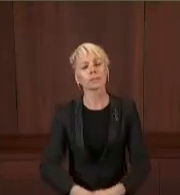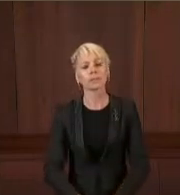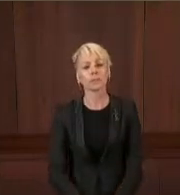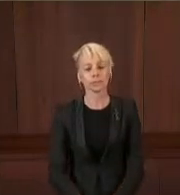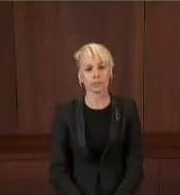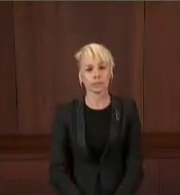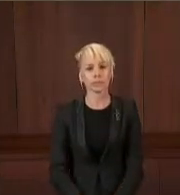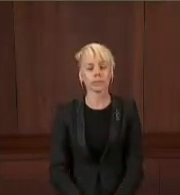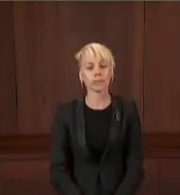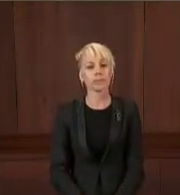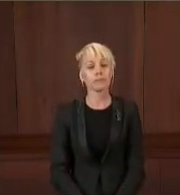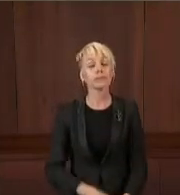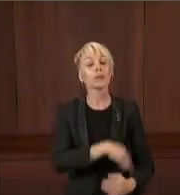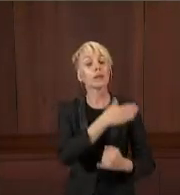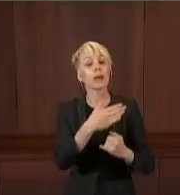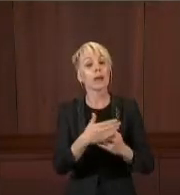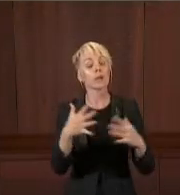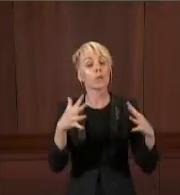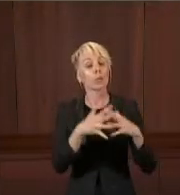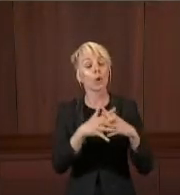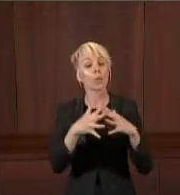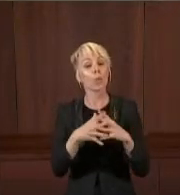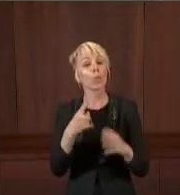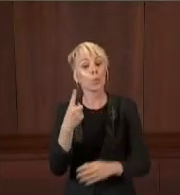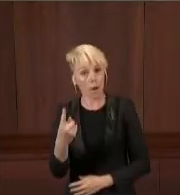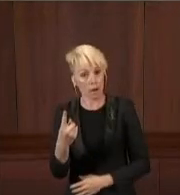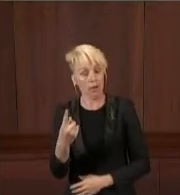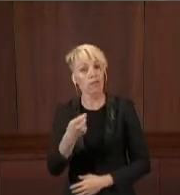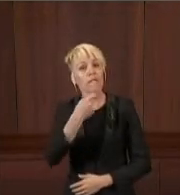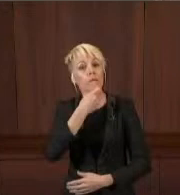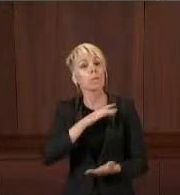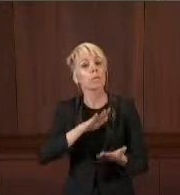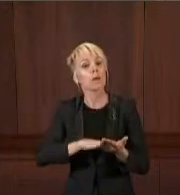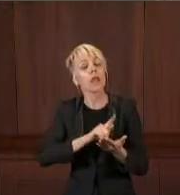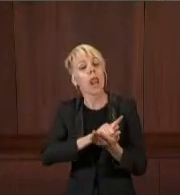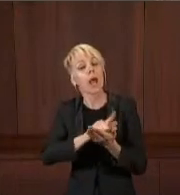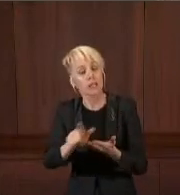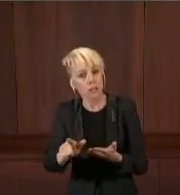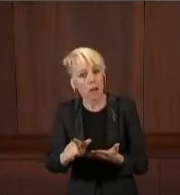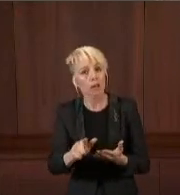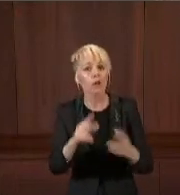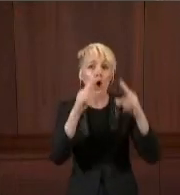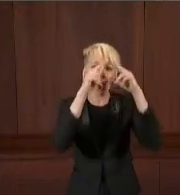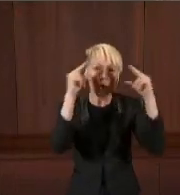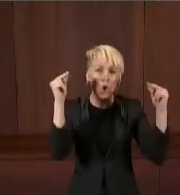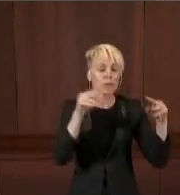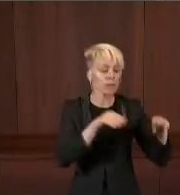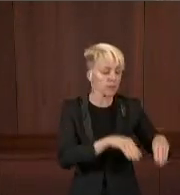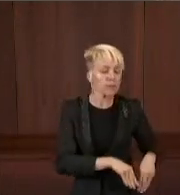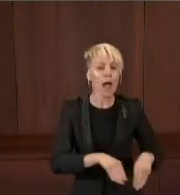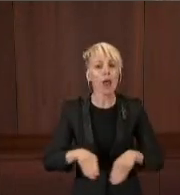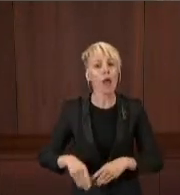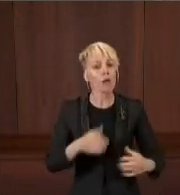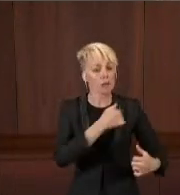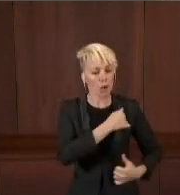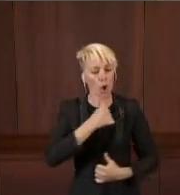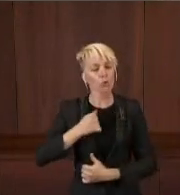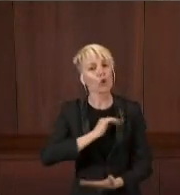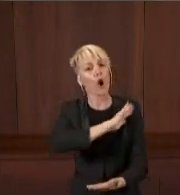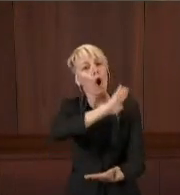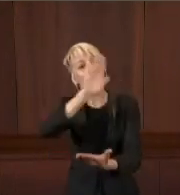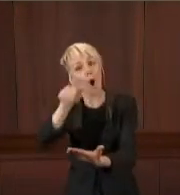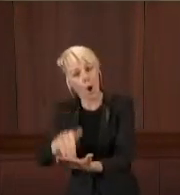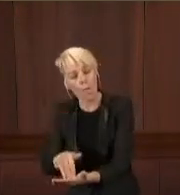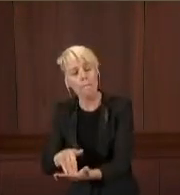In the months after the end of World War I, as soldiers, sailors and nurses were returning home, the